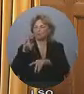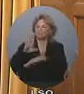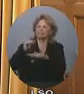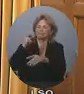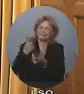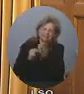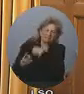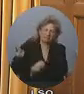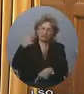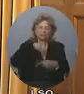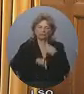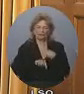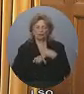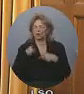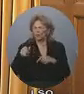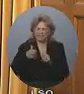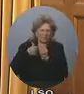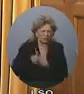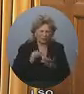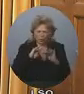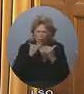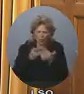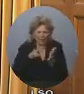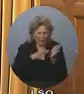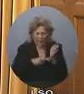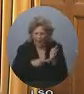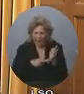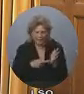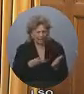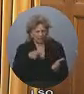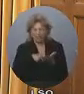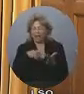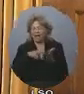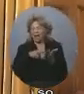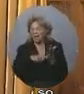and those rules are much tougher than they have ever been in this country, Mr. Speaker.